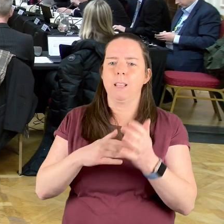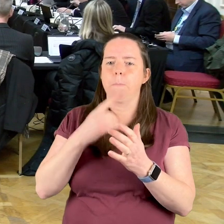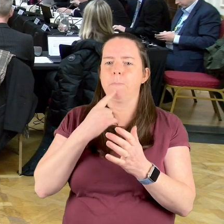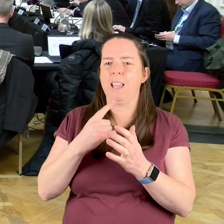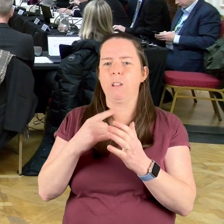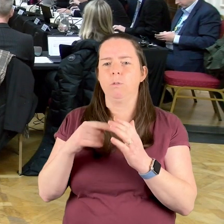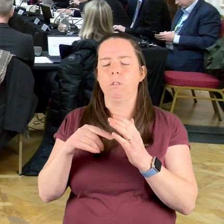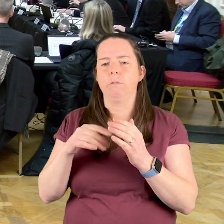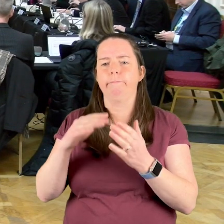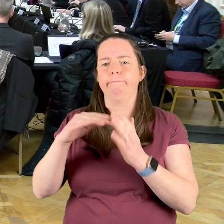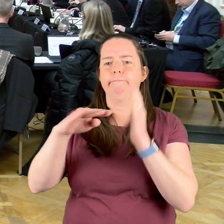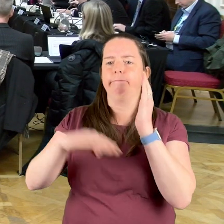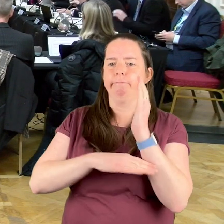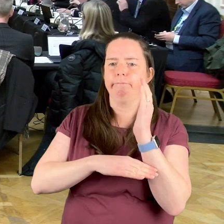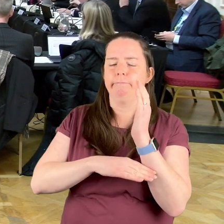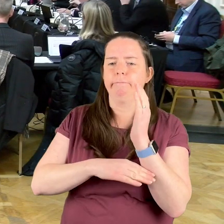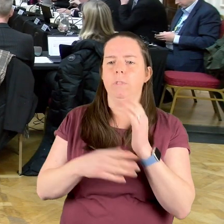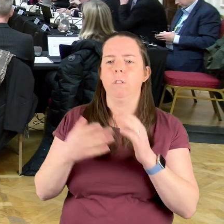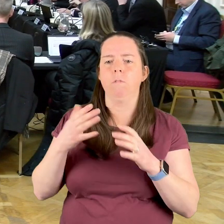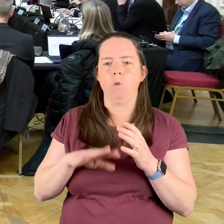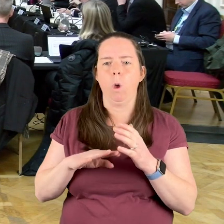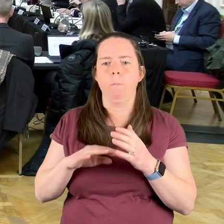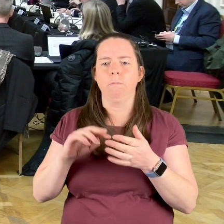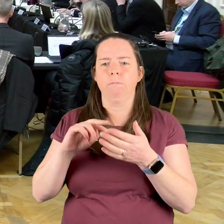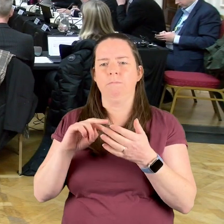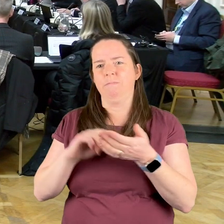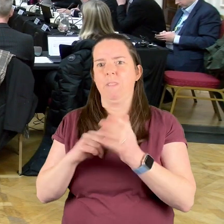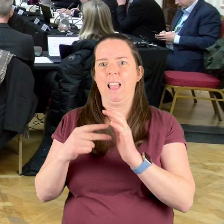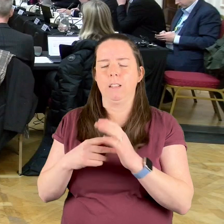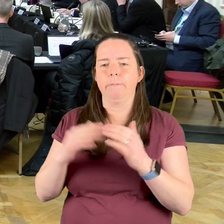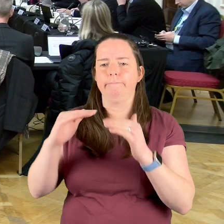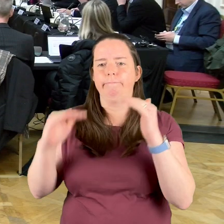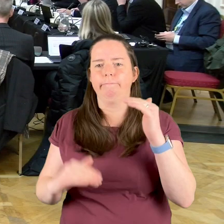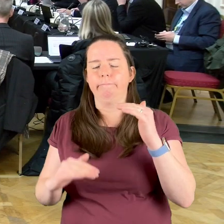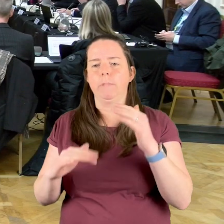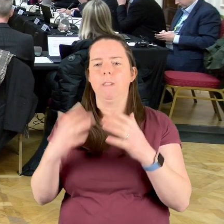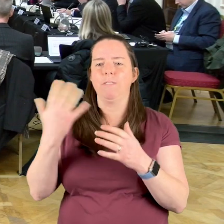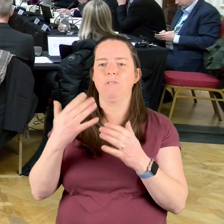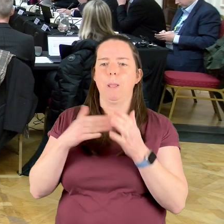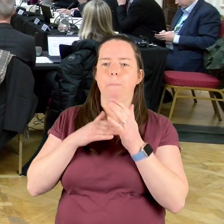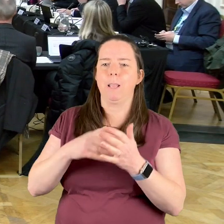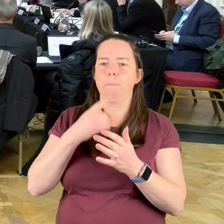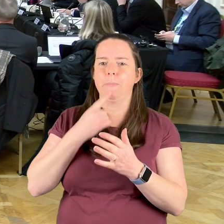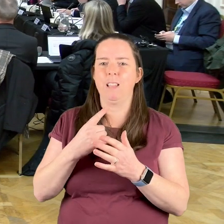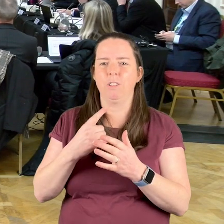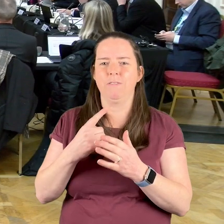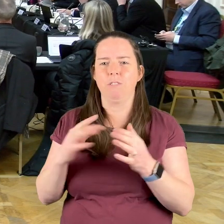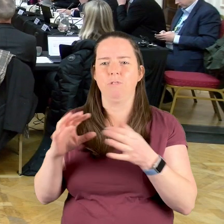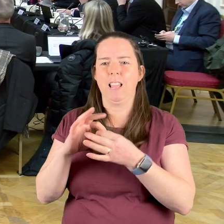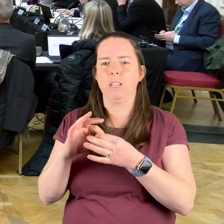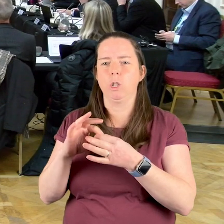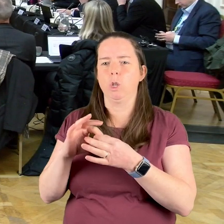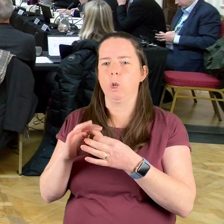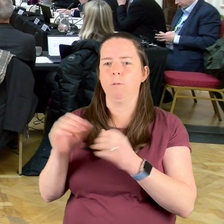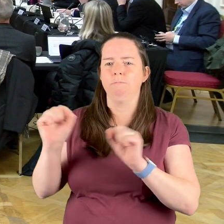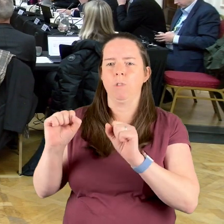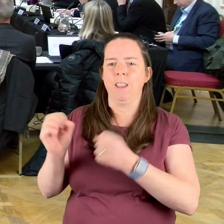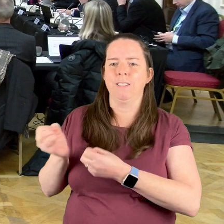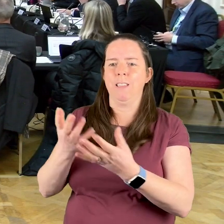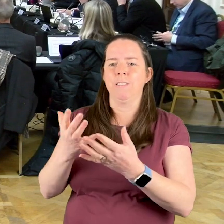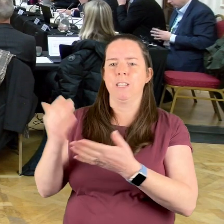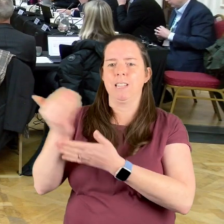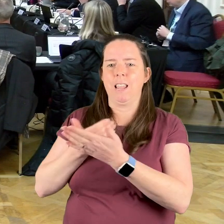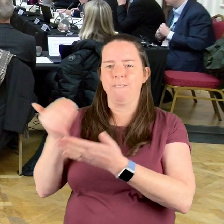from plan. Of that, about £15 million of it related to undelivered savings. So you can